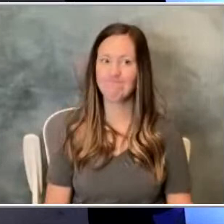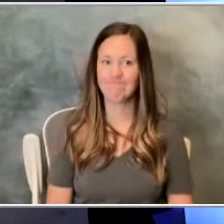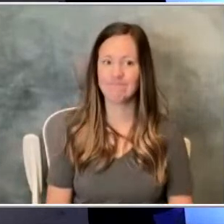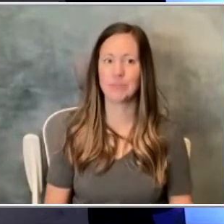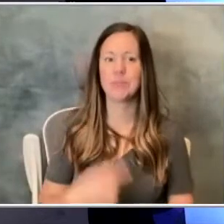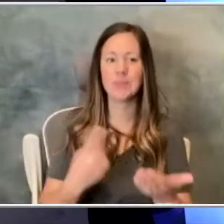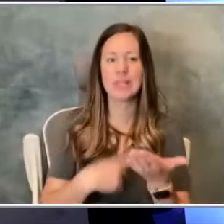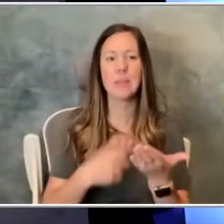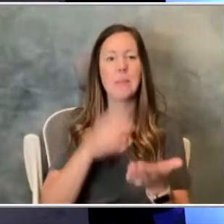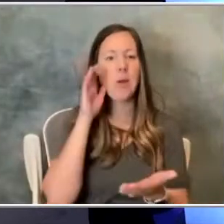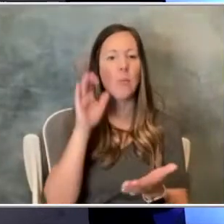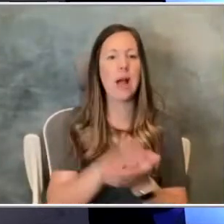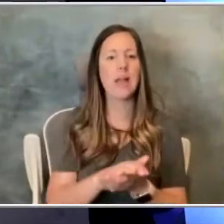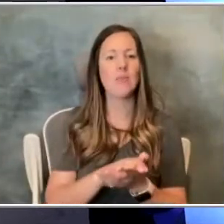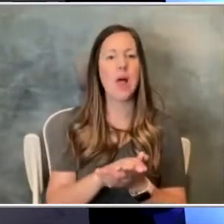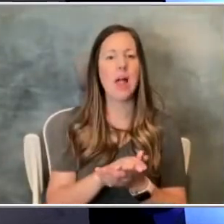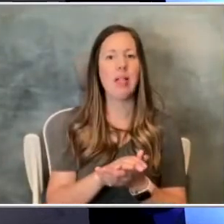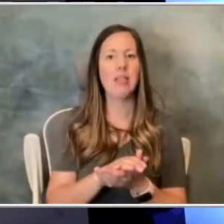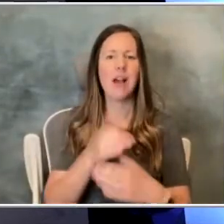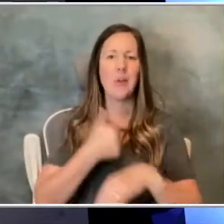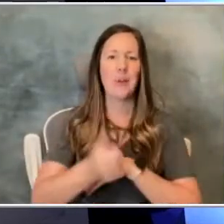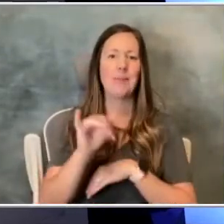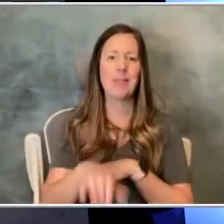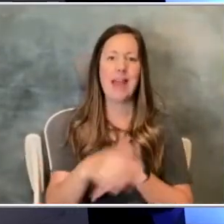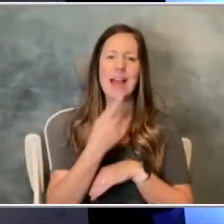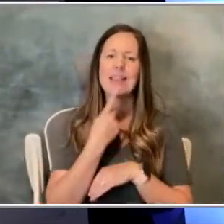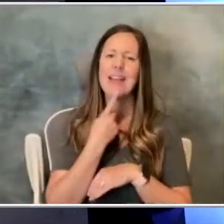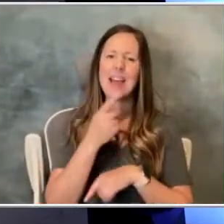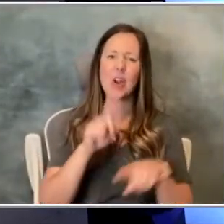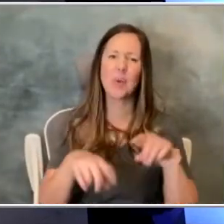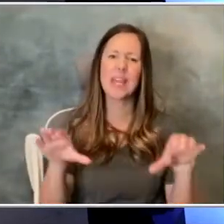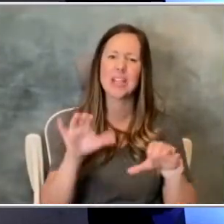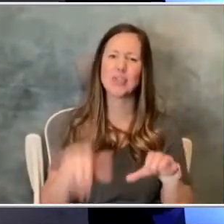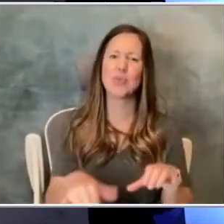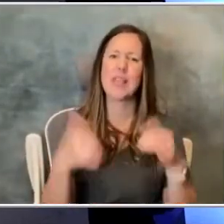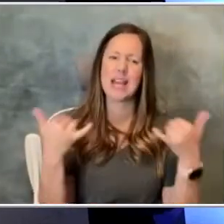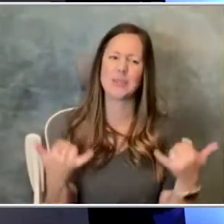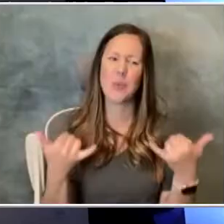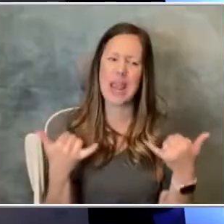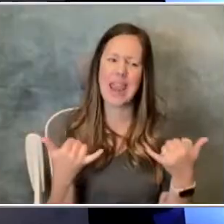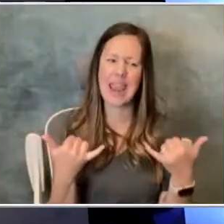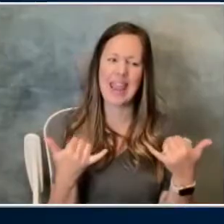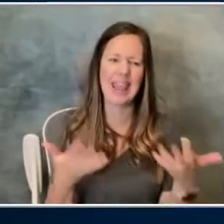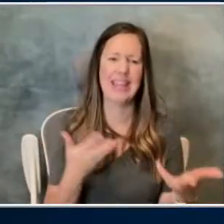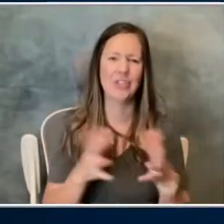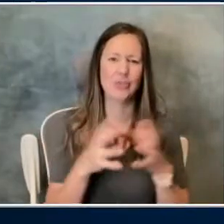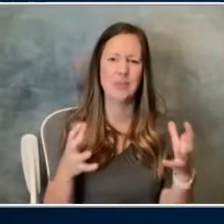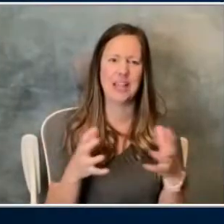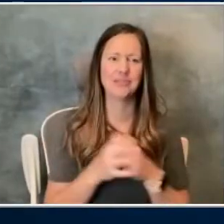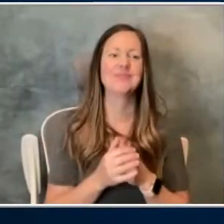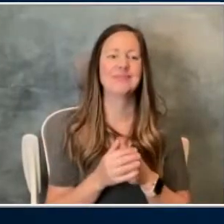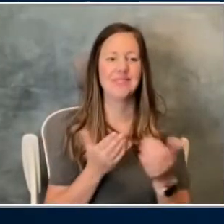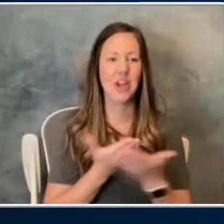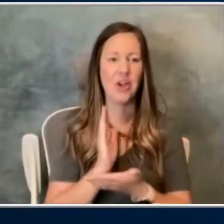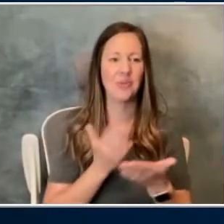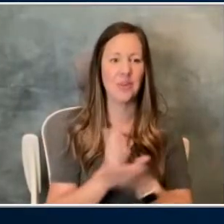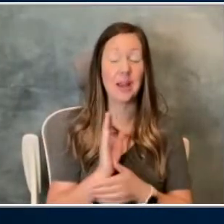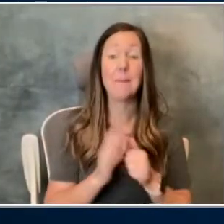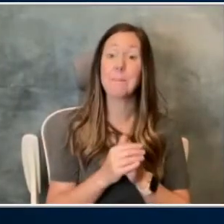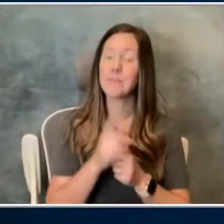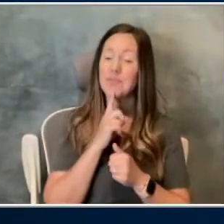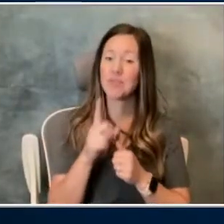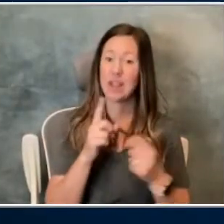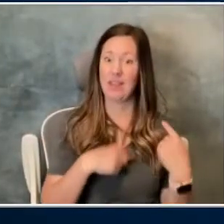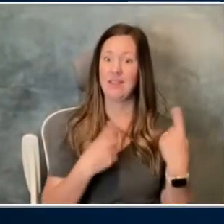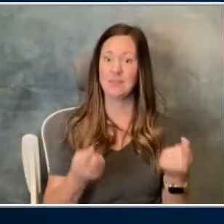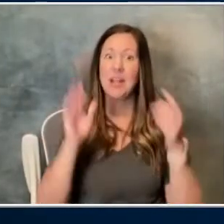accuse me that, what are you doing today? You can't do 3 hours of exercise because it's Saturday and you're stressed. Okay, there you go. All right, this has been a